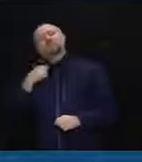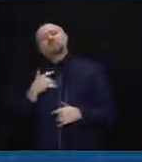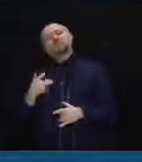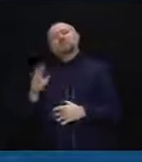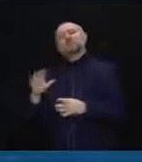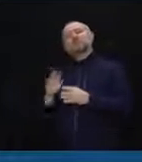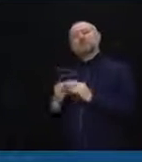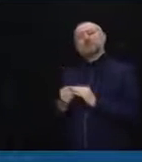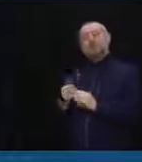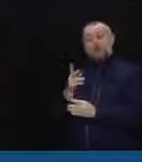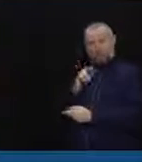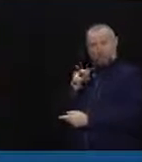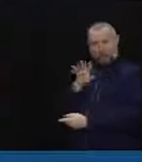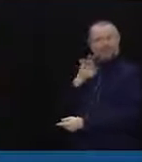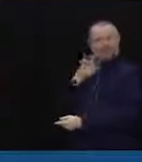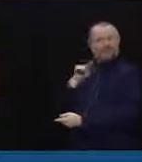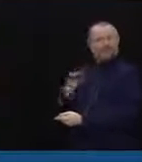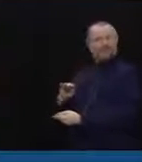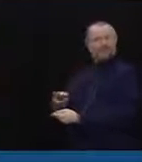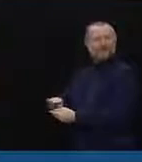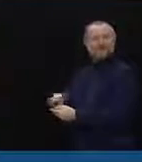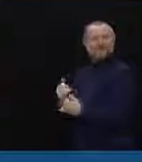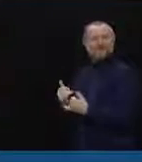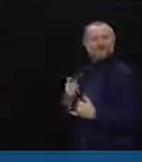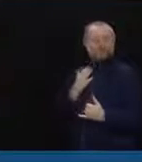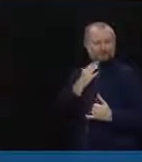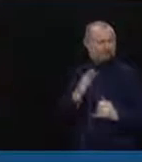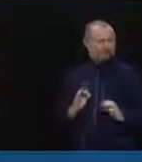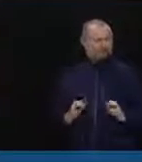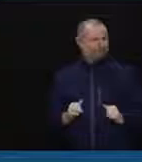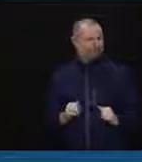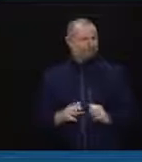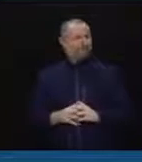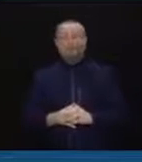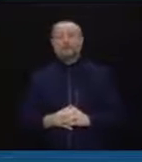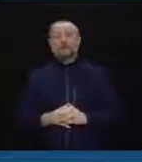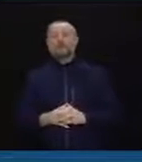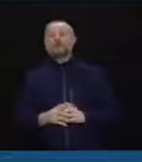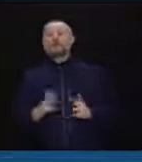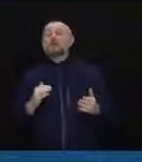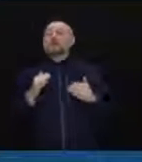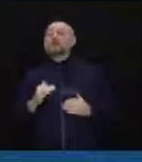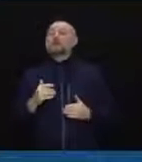So we are going to have this blueprint for moving us forward, and I'm just going to give you some of the outlines.